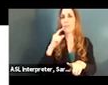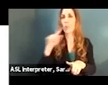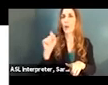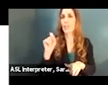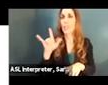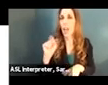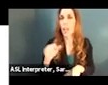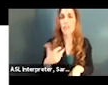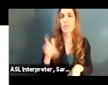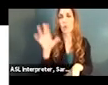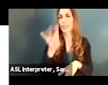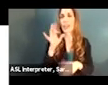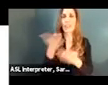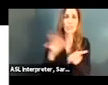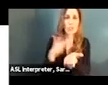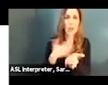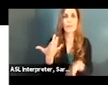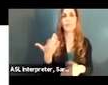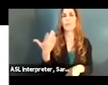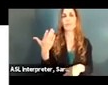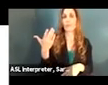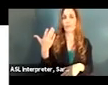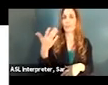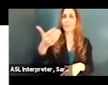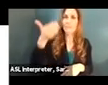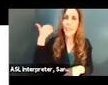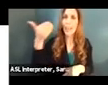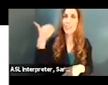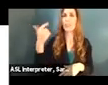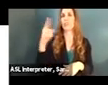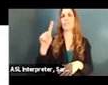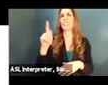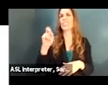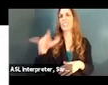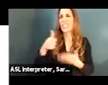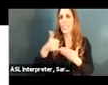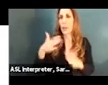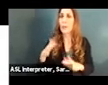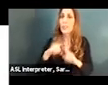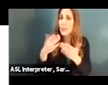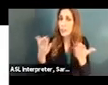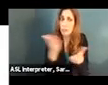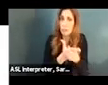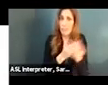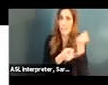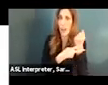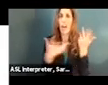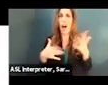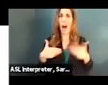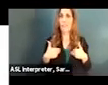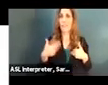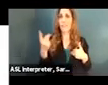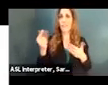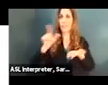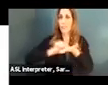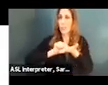touch screen. We have a cabinet handle and a key helper. And these are just some of the things we have the files for. They're all open source and we can just immediately print, but we're